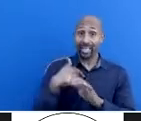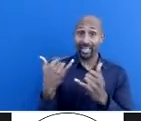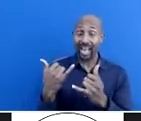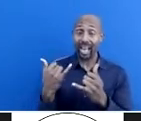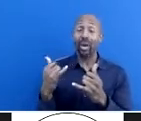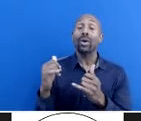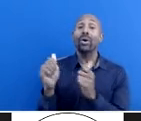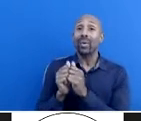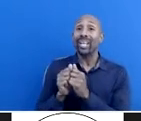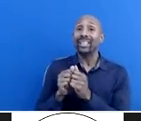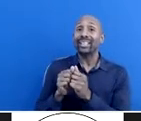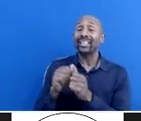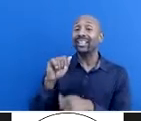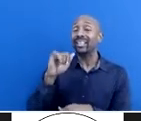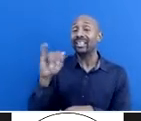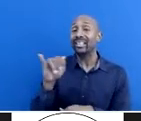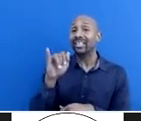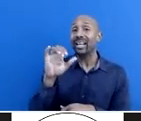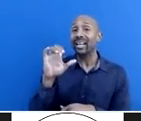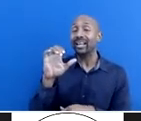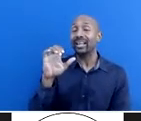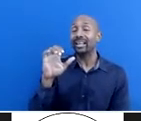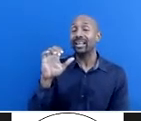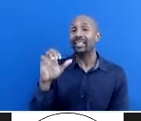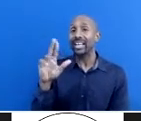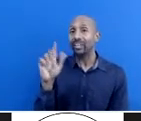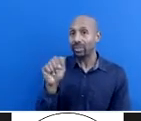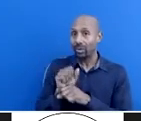time as you can with the centerpiece, Lights from the Garden.